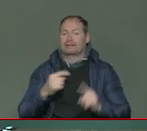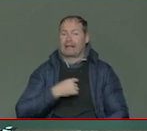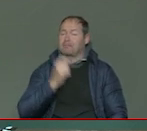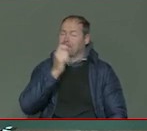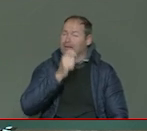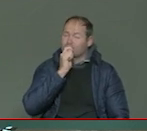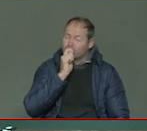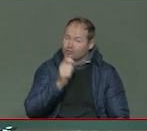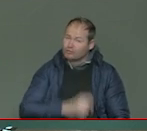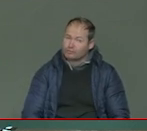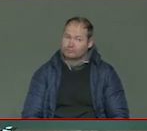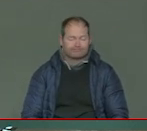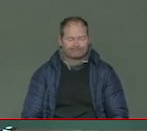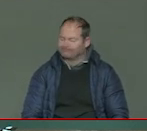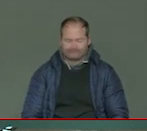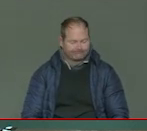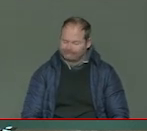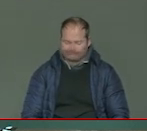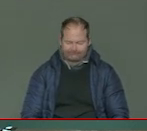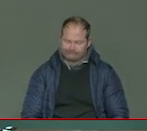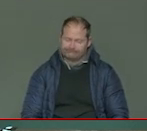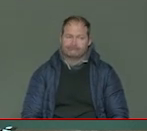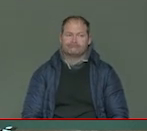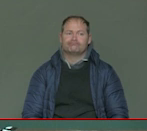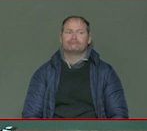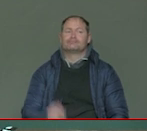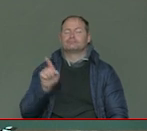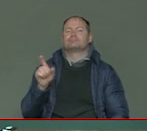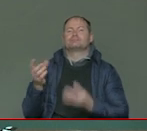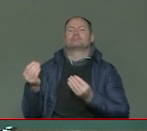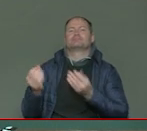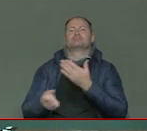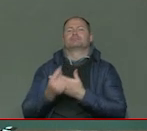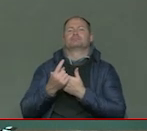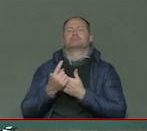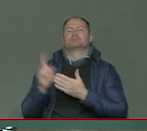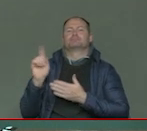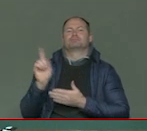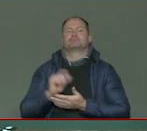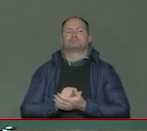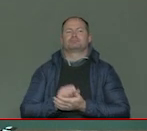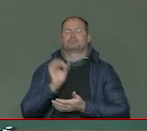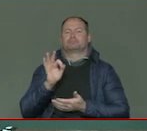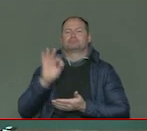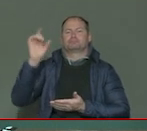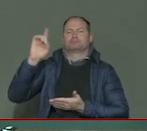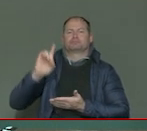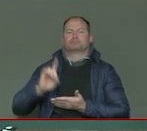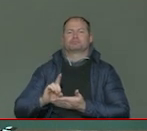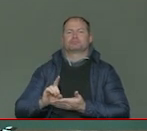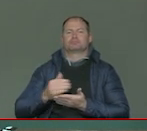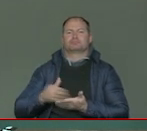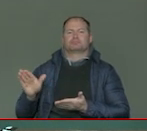it? No. So what will happen to this figure? If we decrease this figure, if we take it